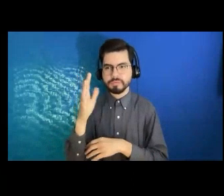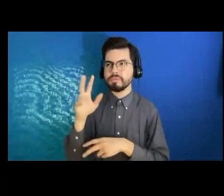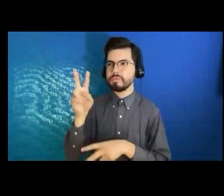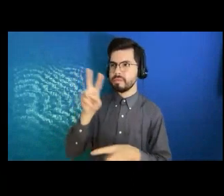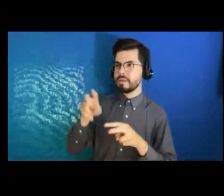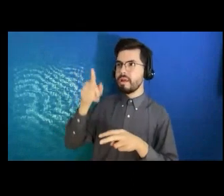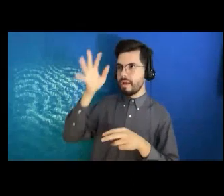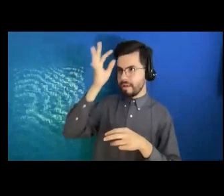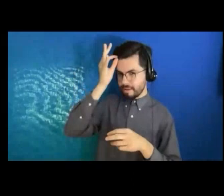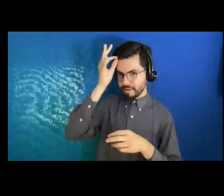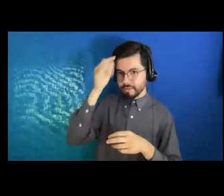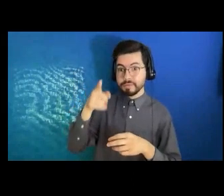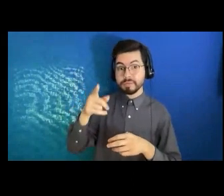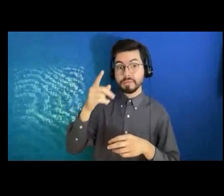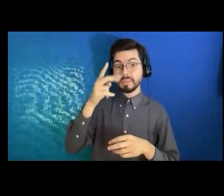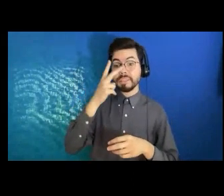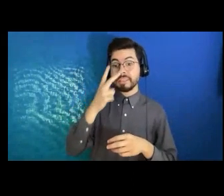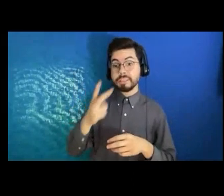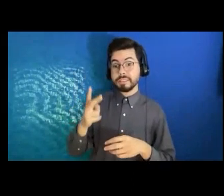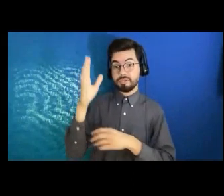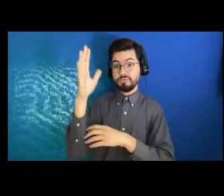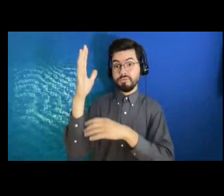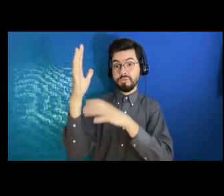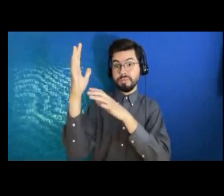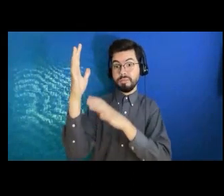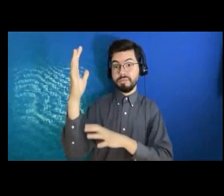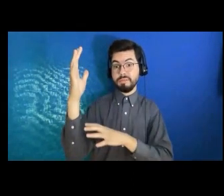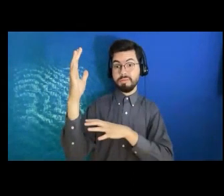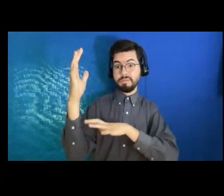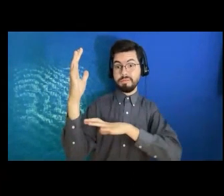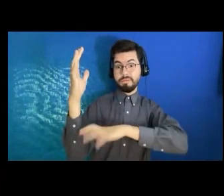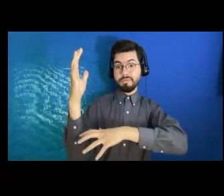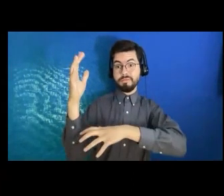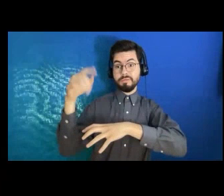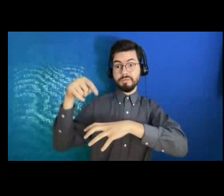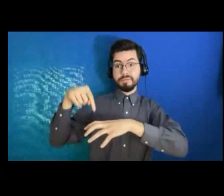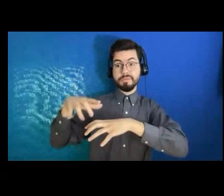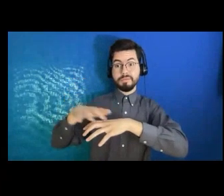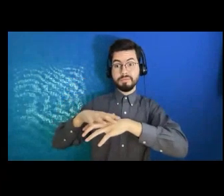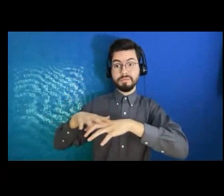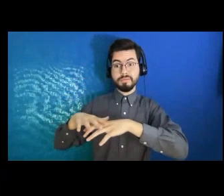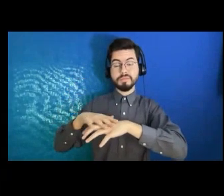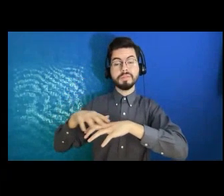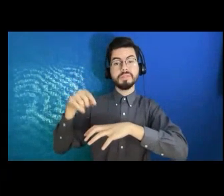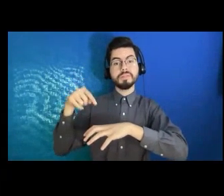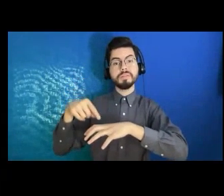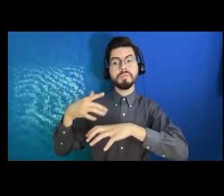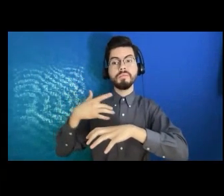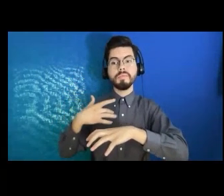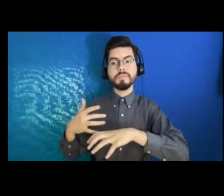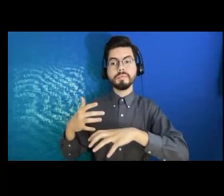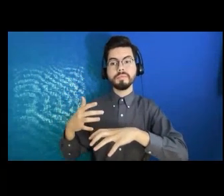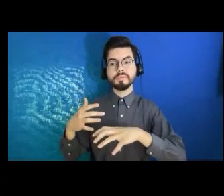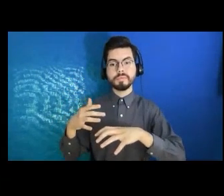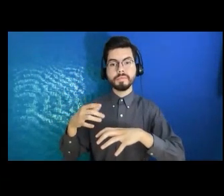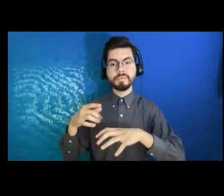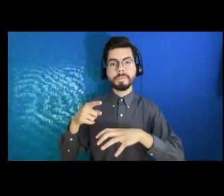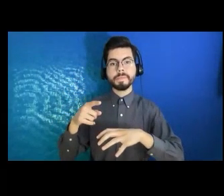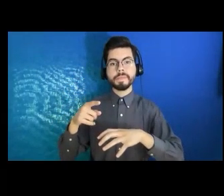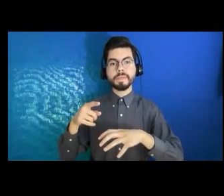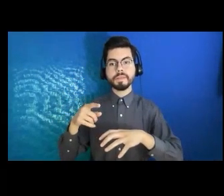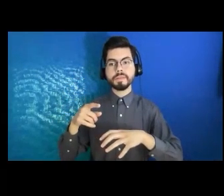at the base of rub trees, you almost always find these traditional trails where bears for years, for decades, they step in the same tracks